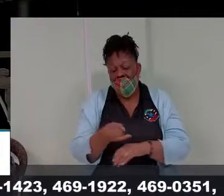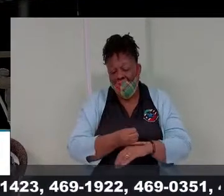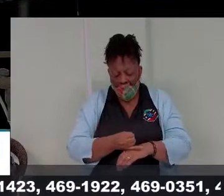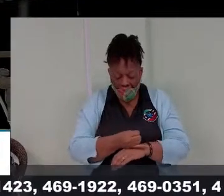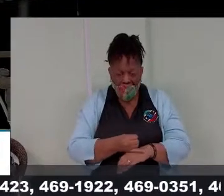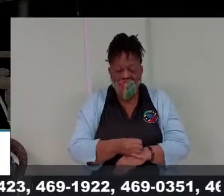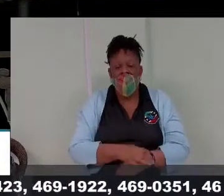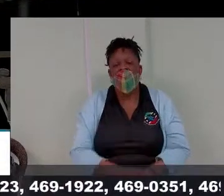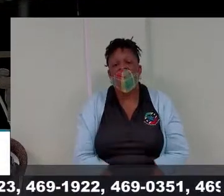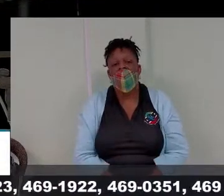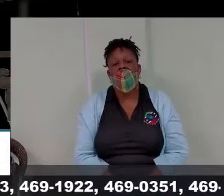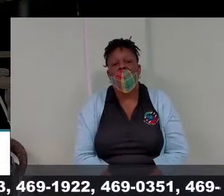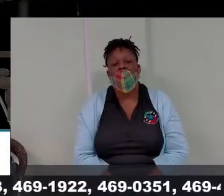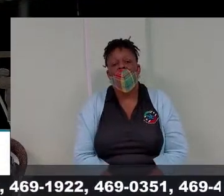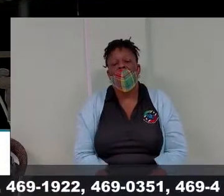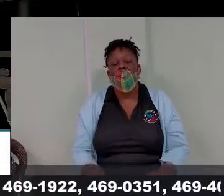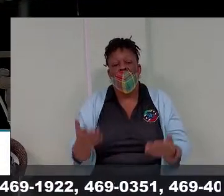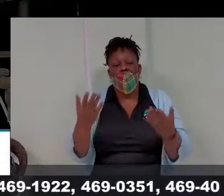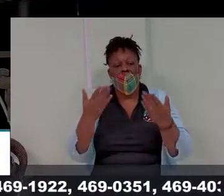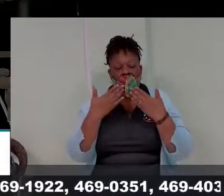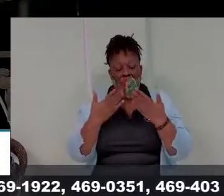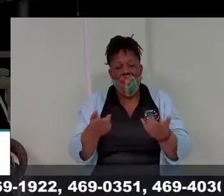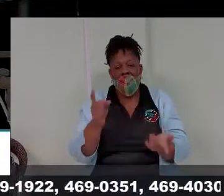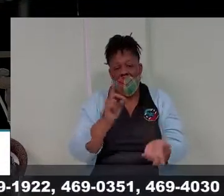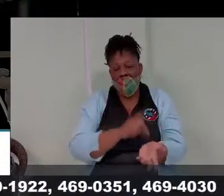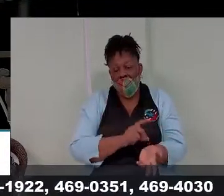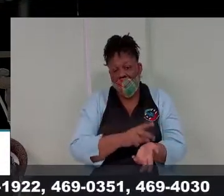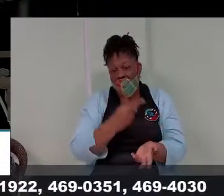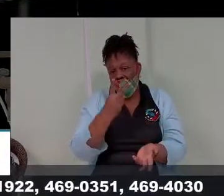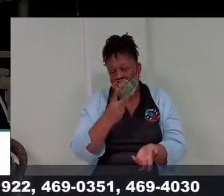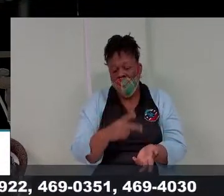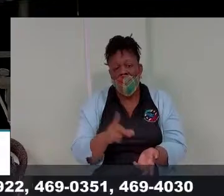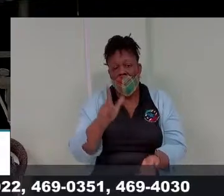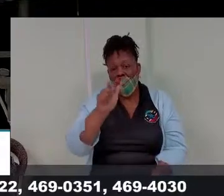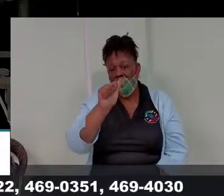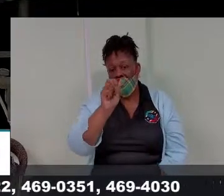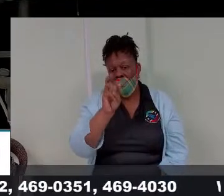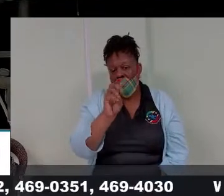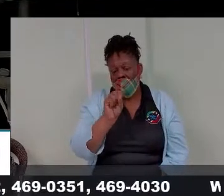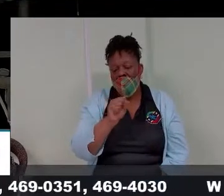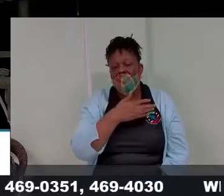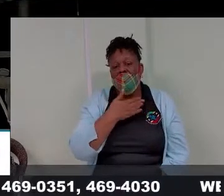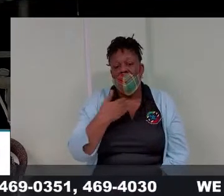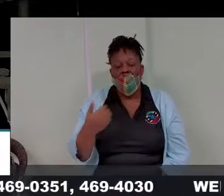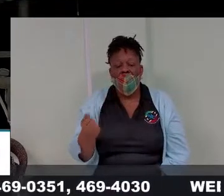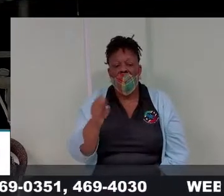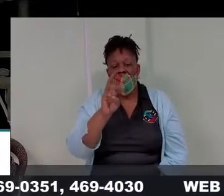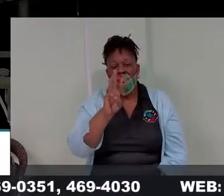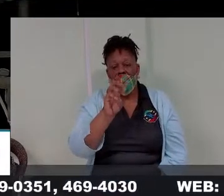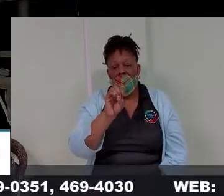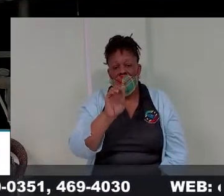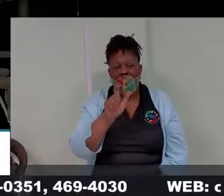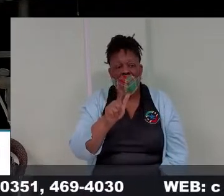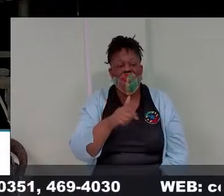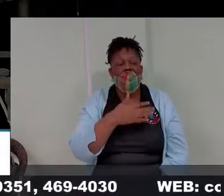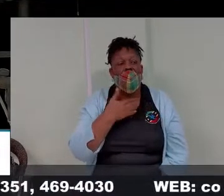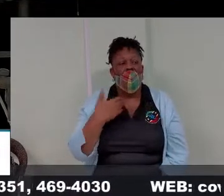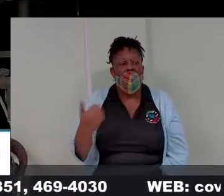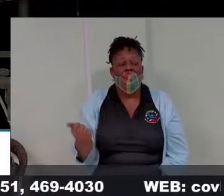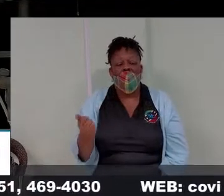We thank Dr. Wilkinson, Dr. Laws, Superintendent Henry, Vesta